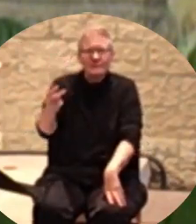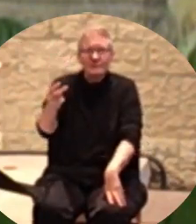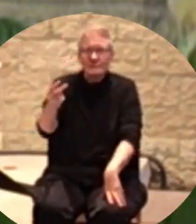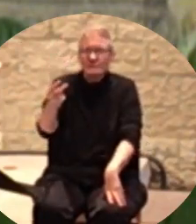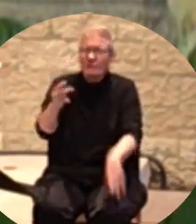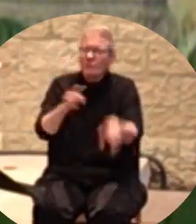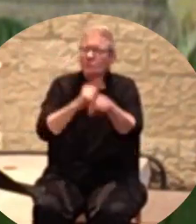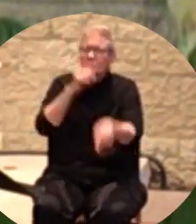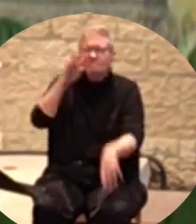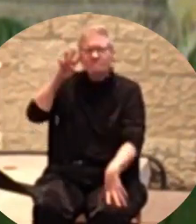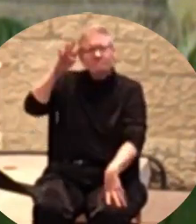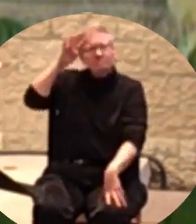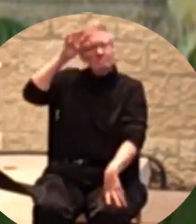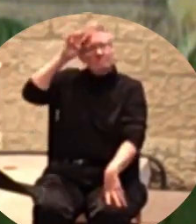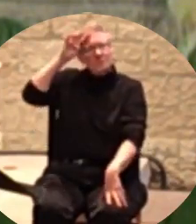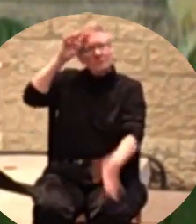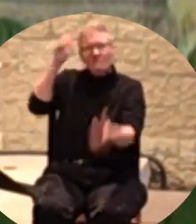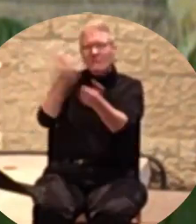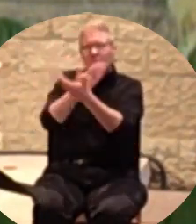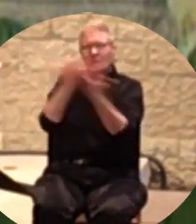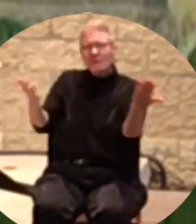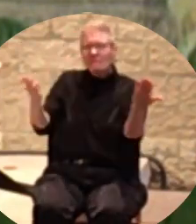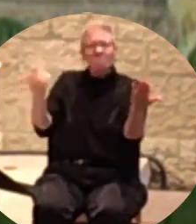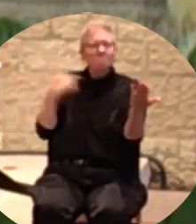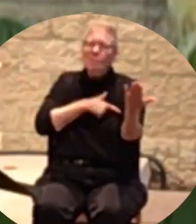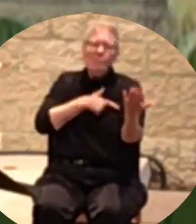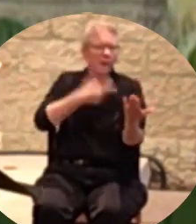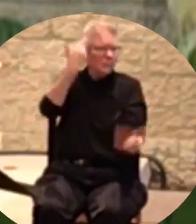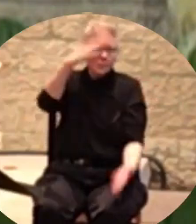mystery of all that we cannot know.